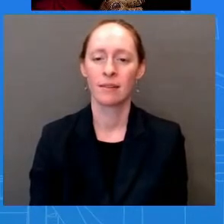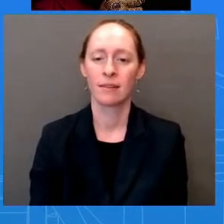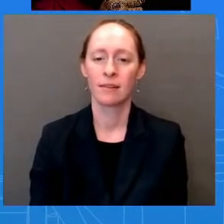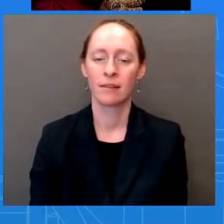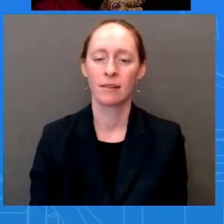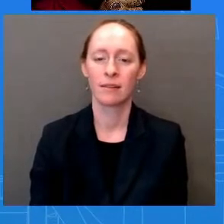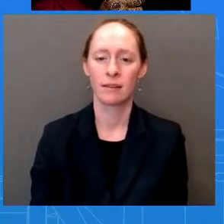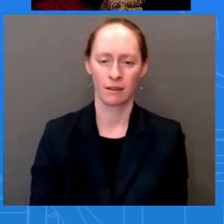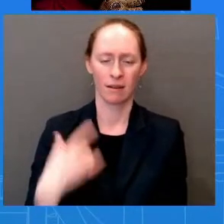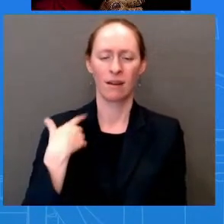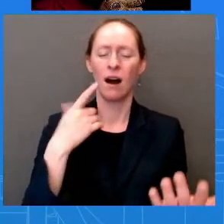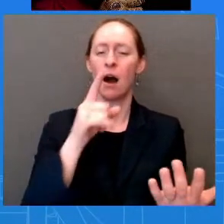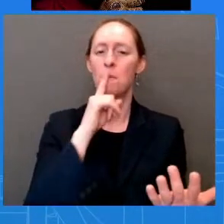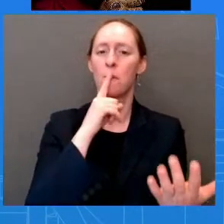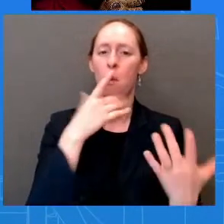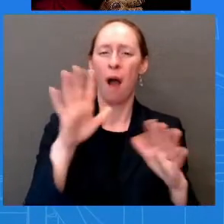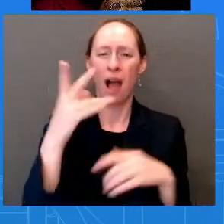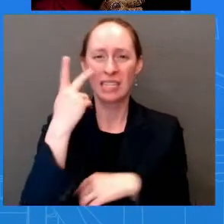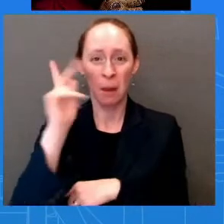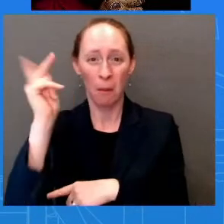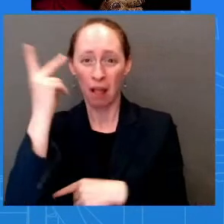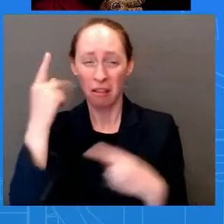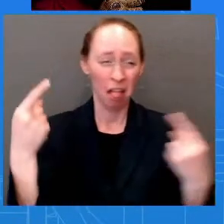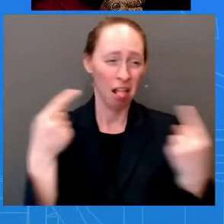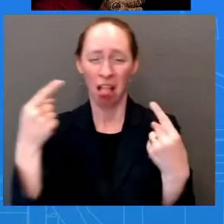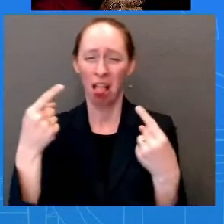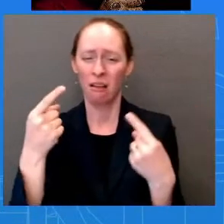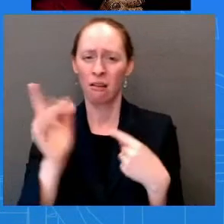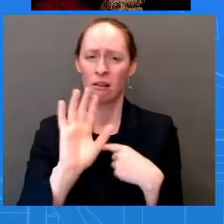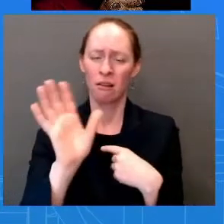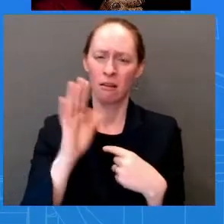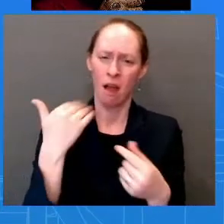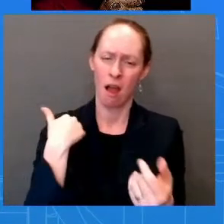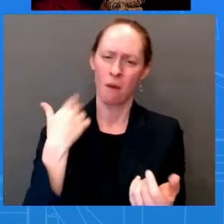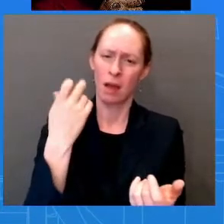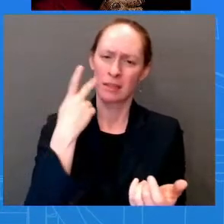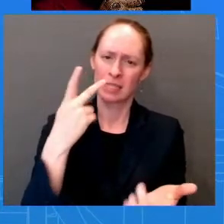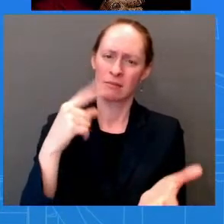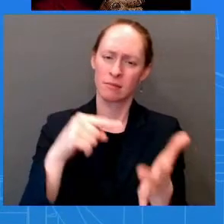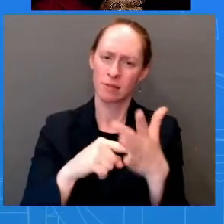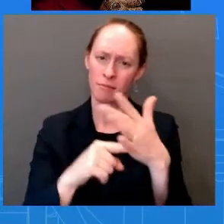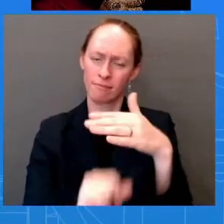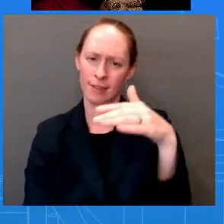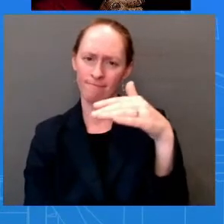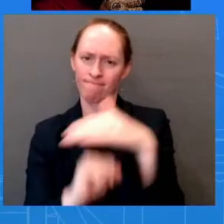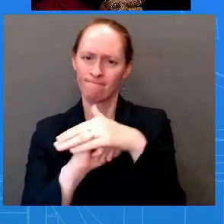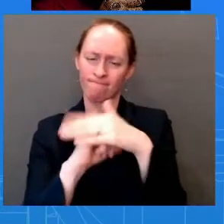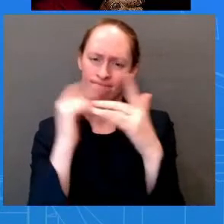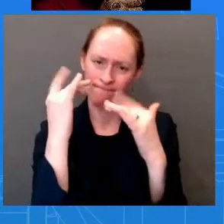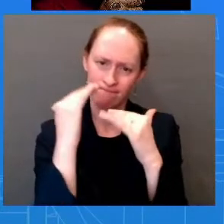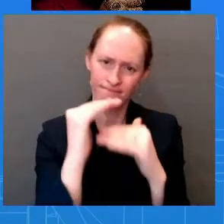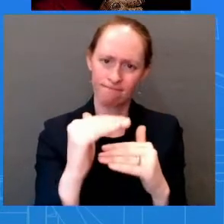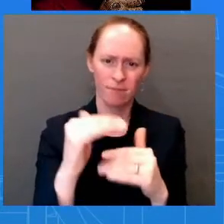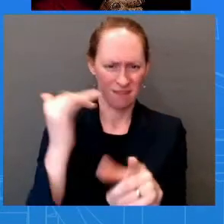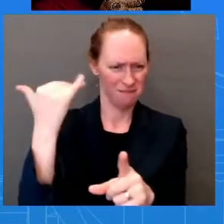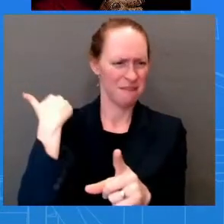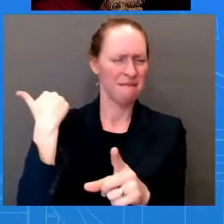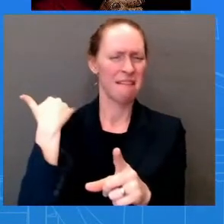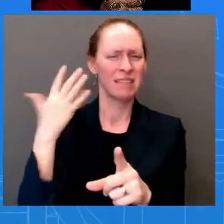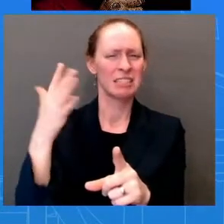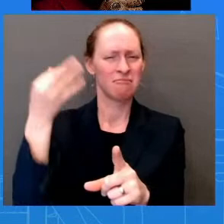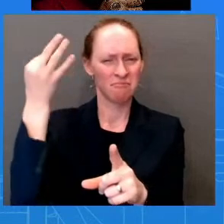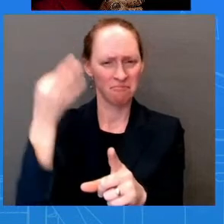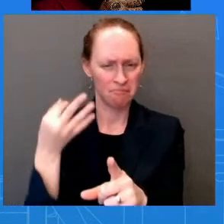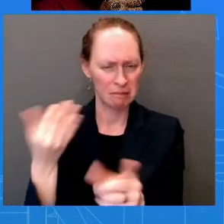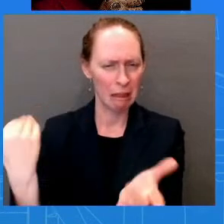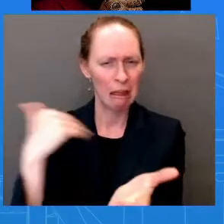was done 3 times under the previous president by Republicans, and so there's no reason why we can't do this again. And you said that you would welcome